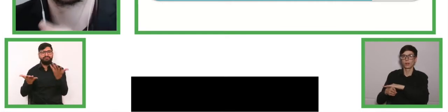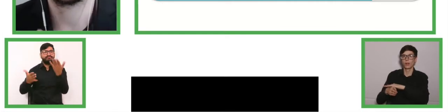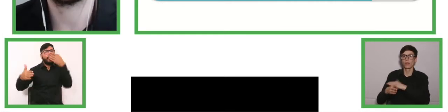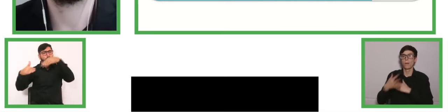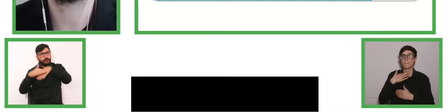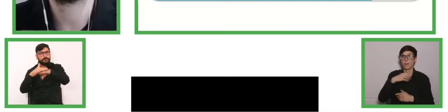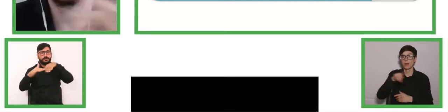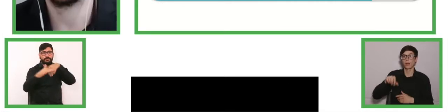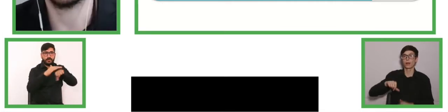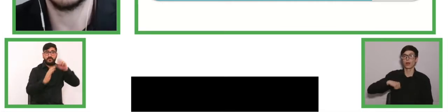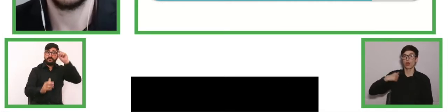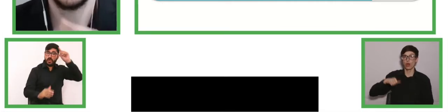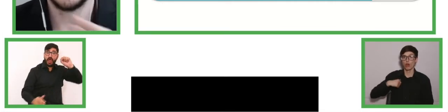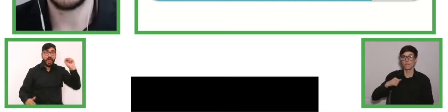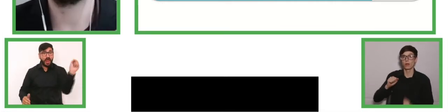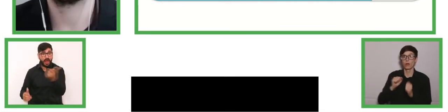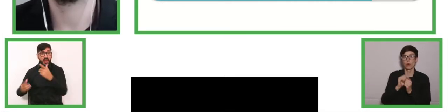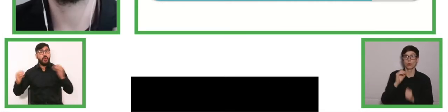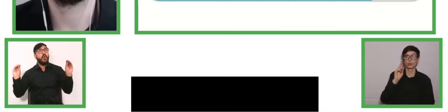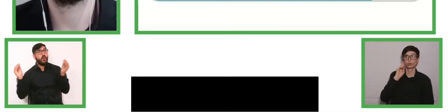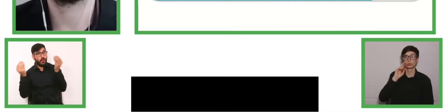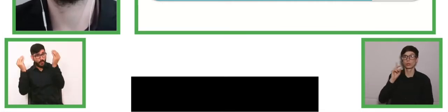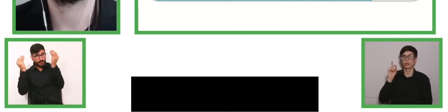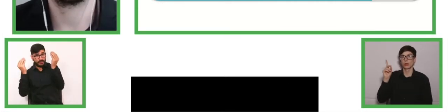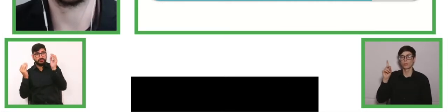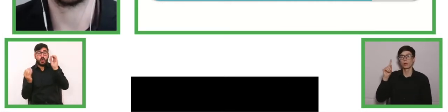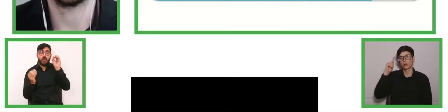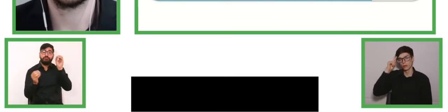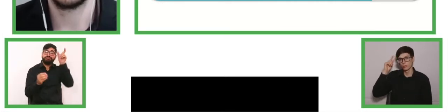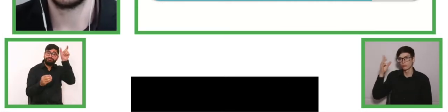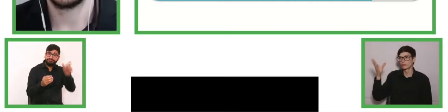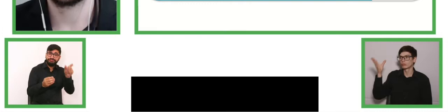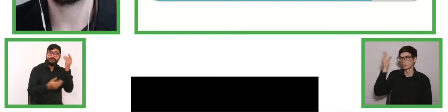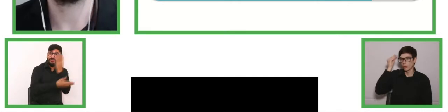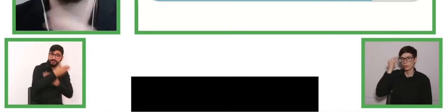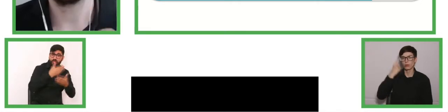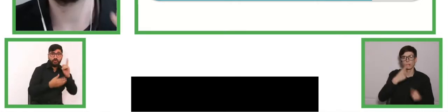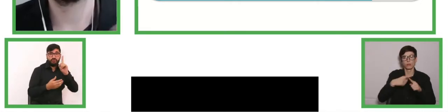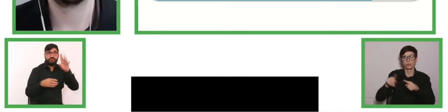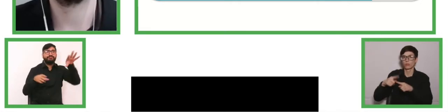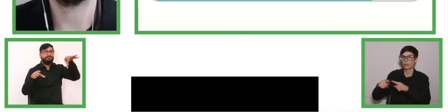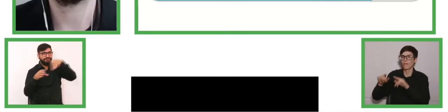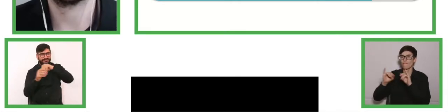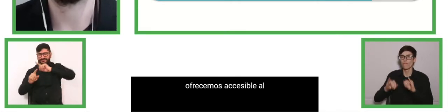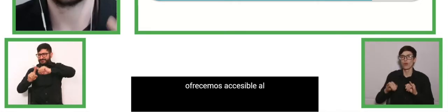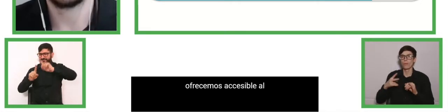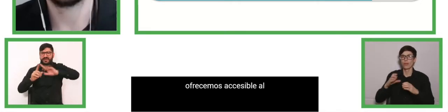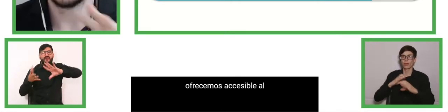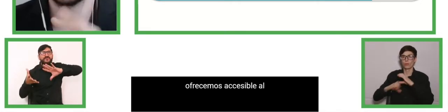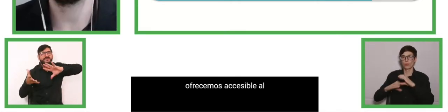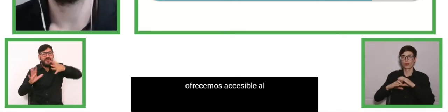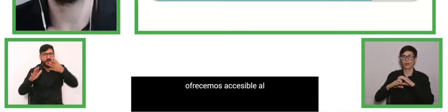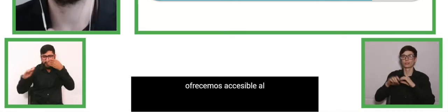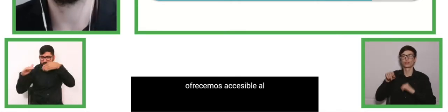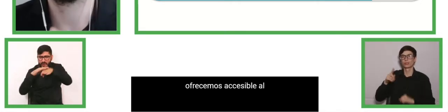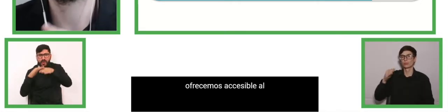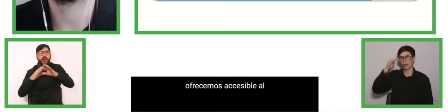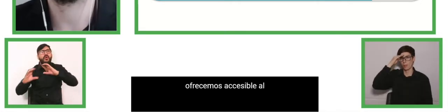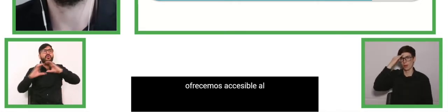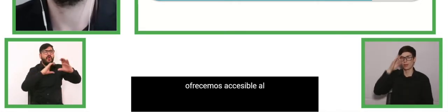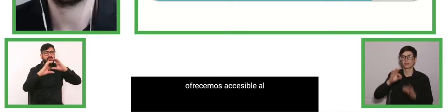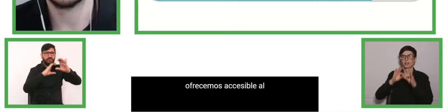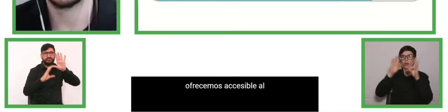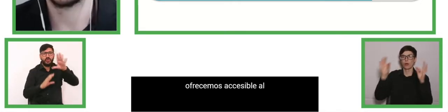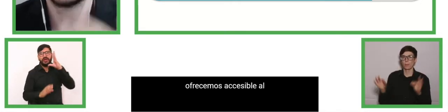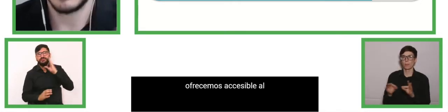to experience together all the forms of human communication. It is a complete experience of how every communication should